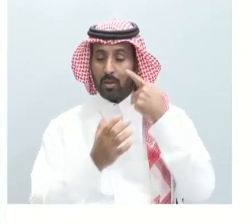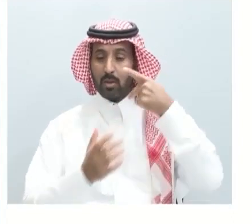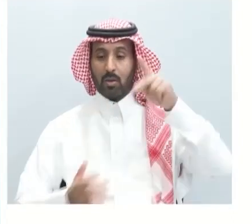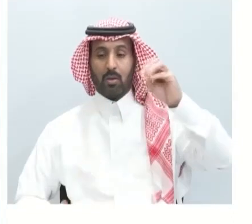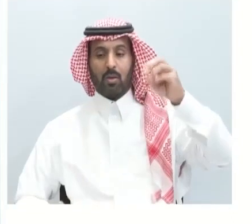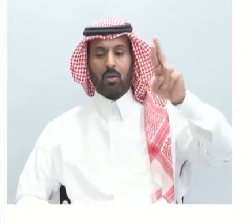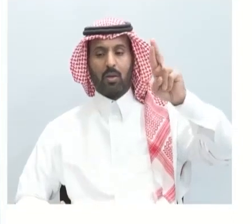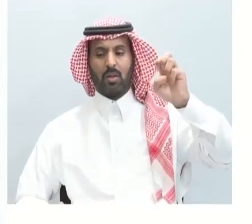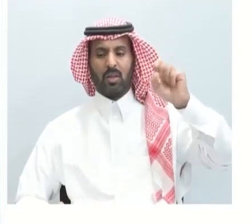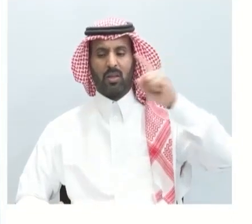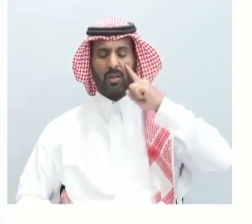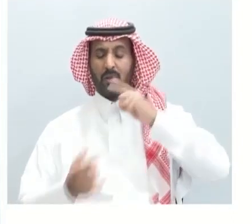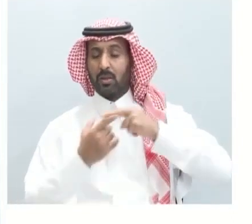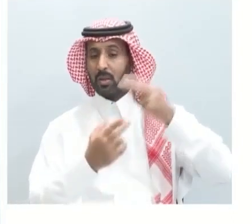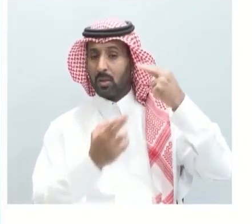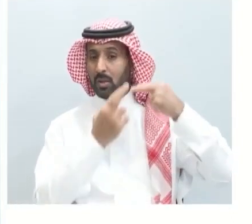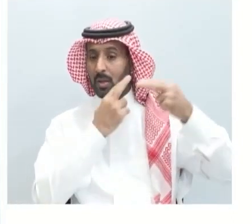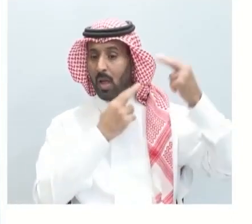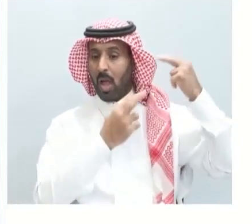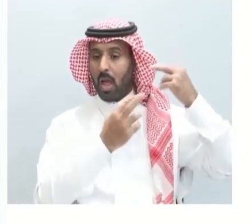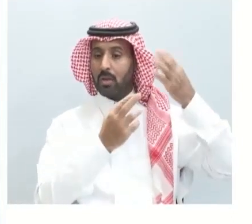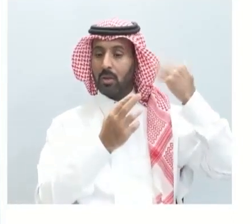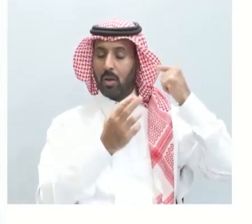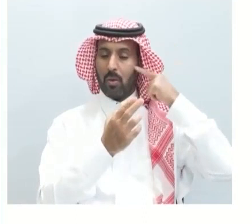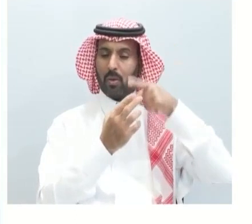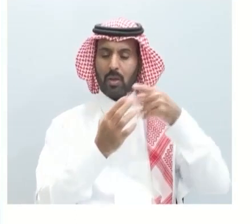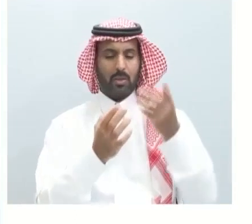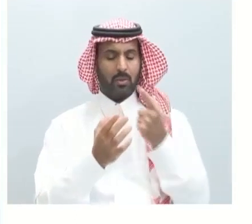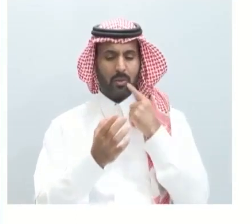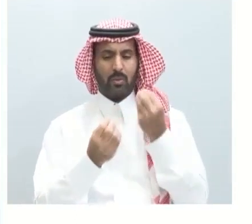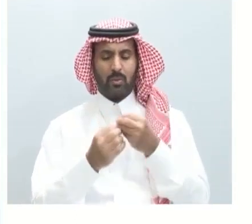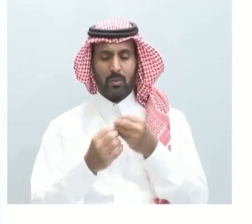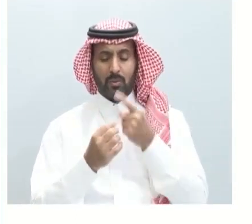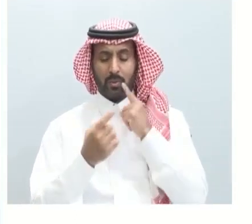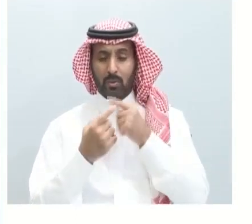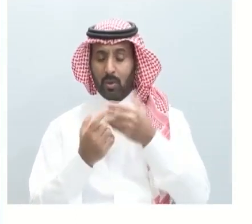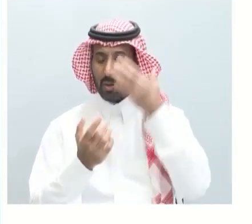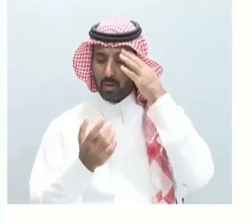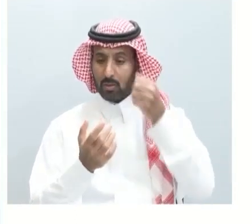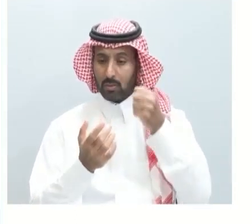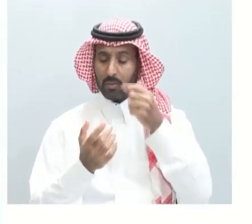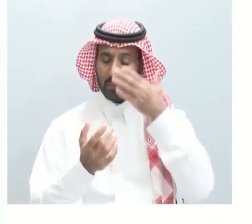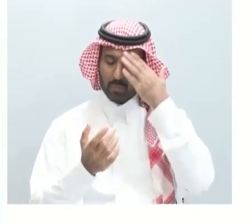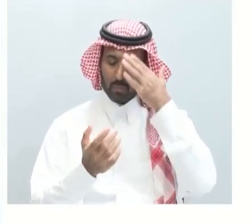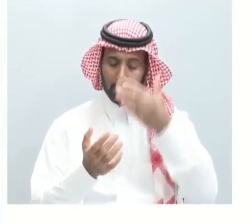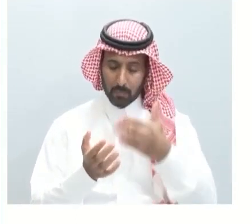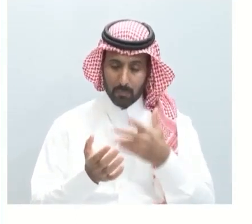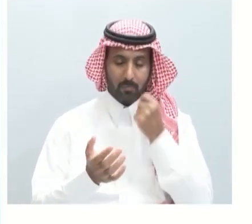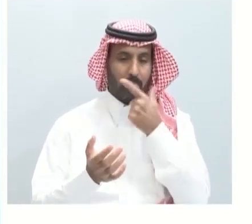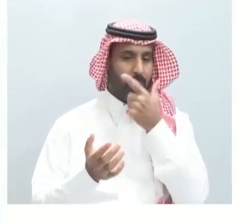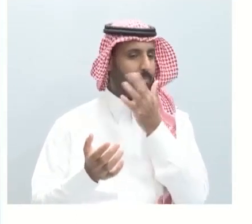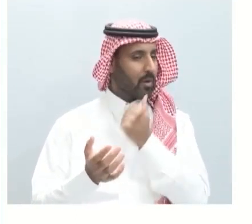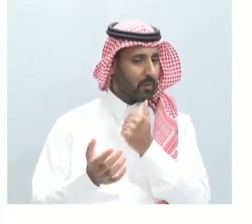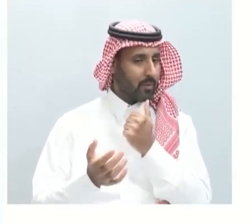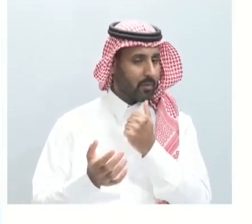conservative of course these are the branches of the idea for example here greetings bowing no smiling